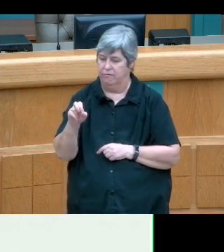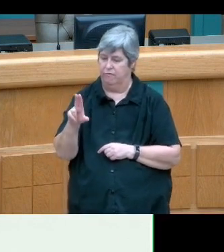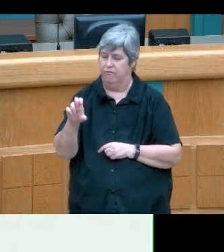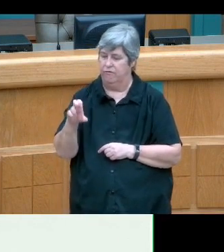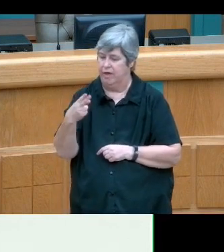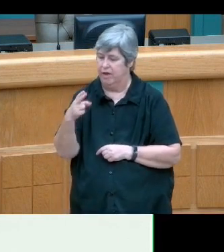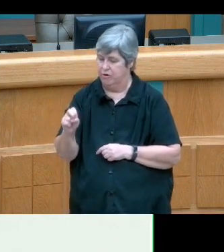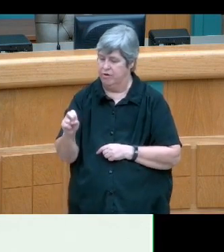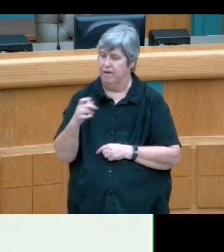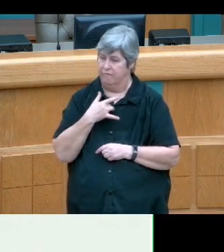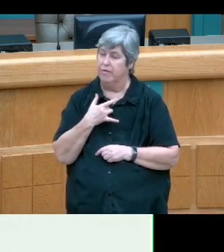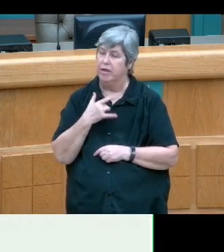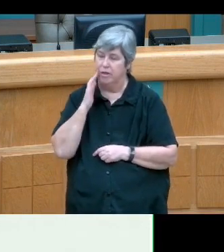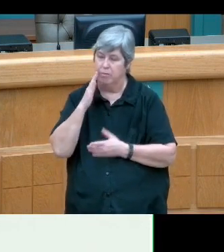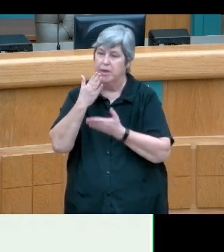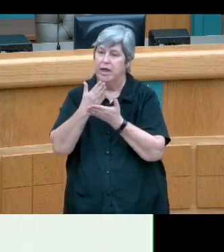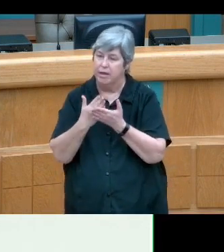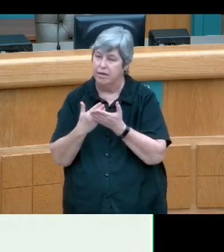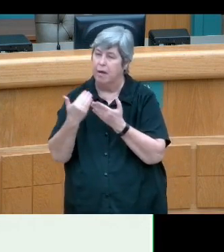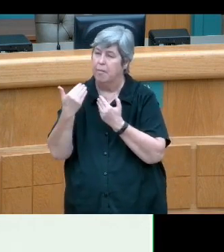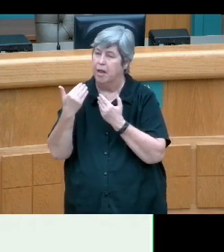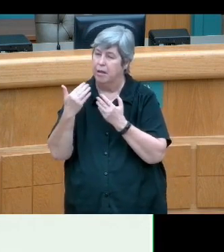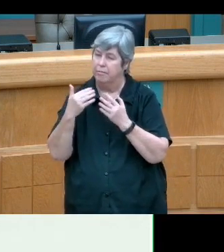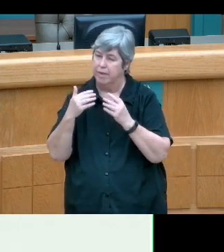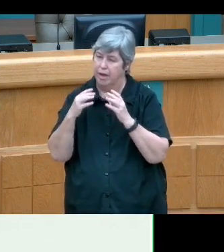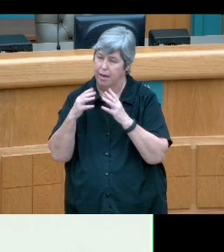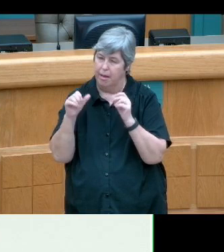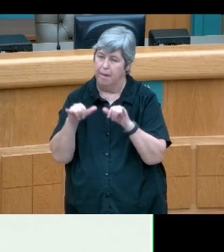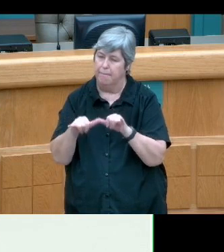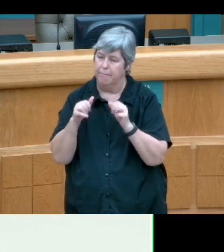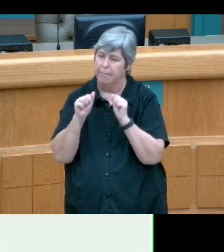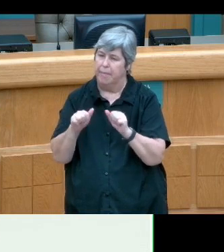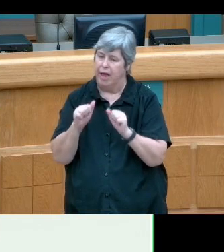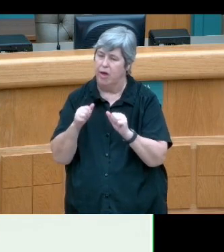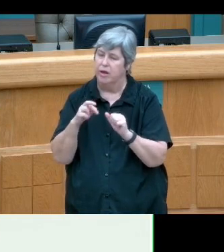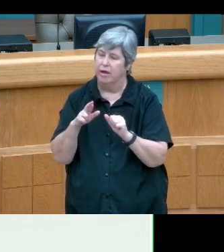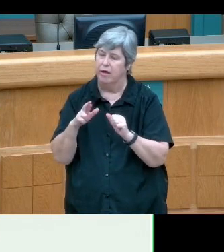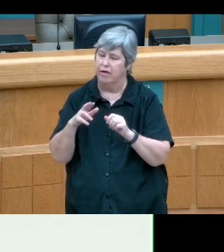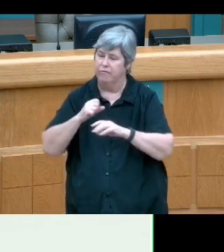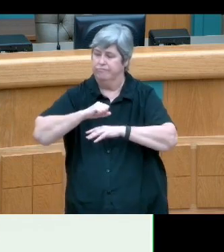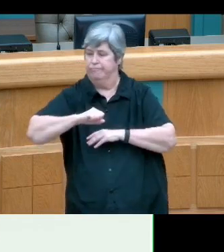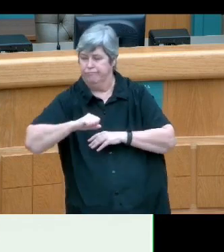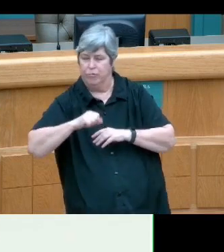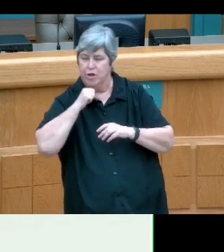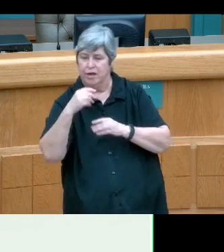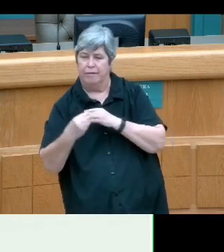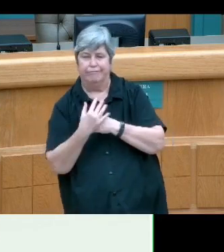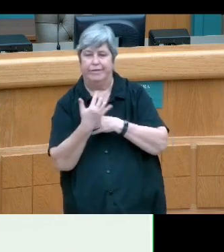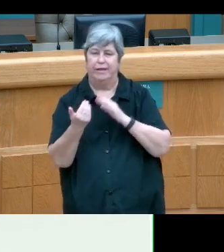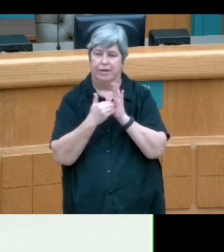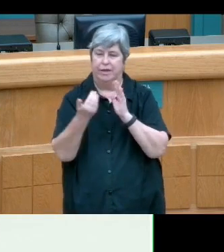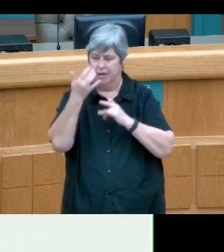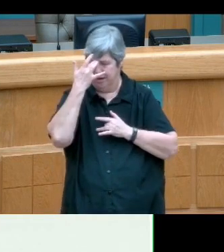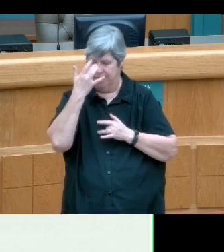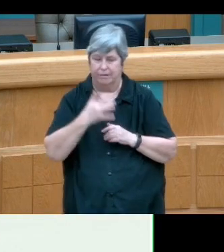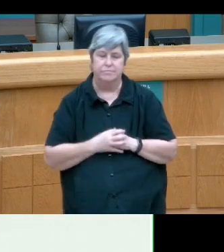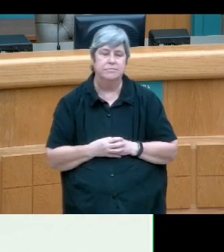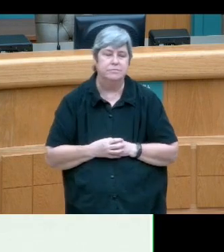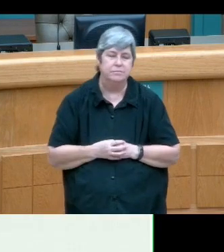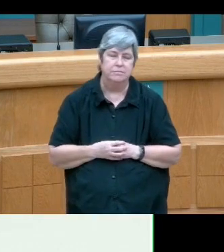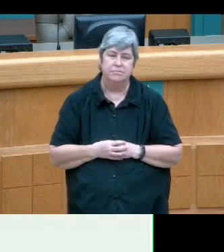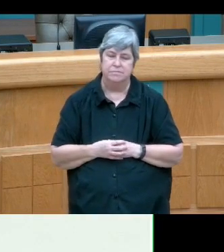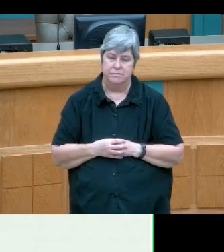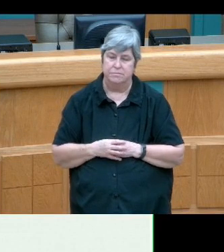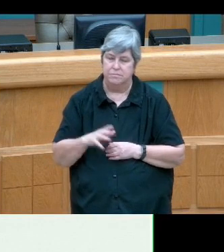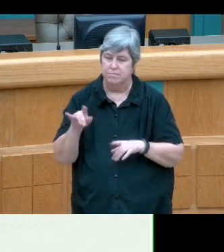very convinced that there would be some level of immunity conferred after contracting COVID-19 and getting over it.